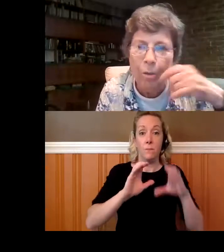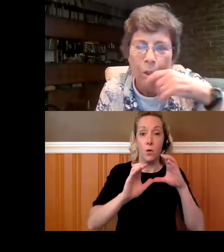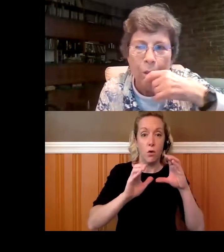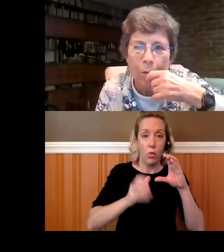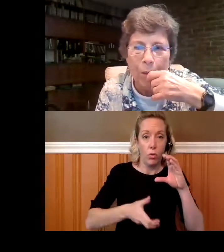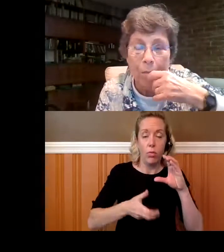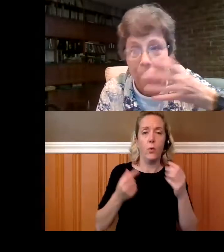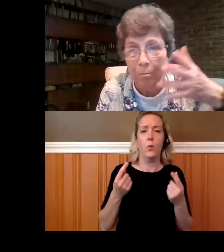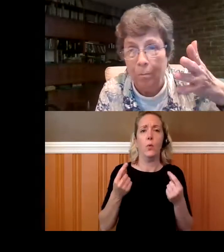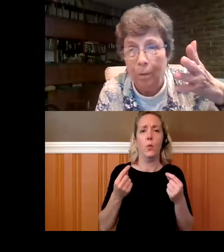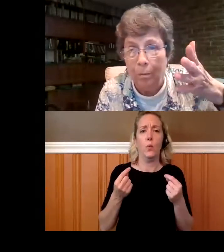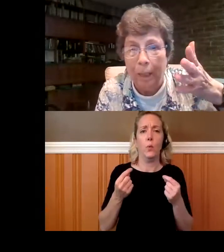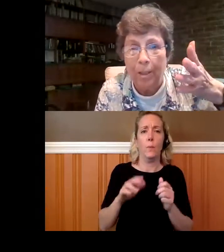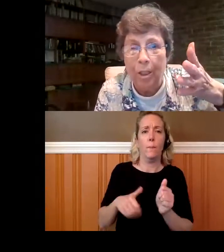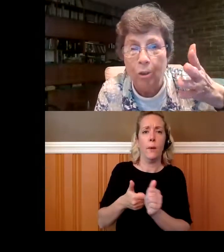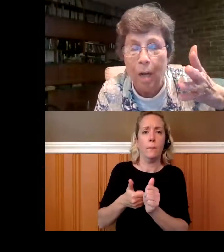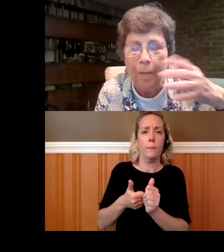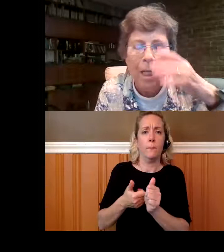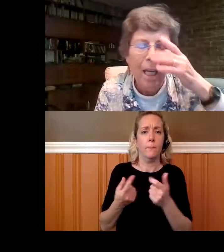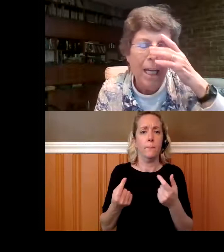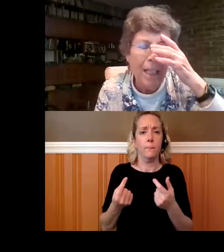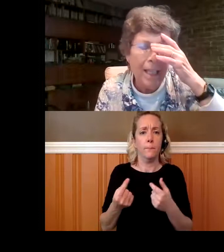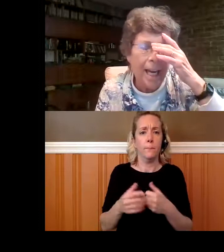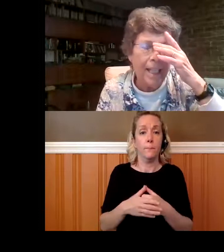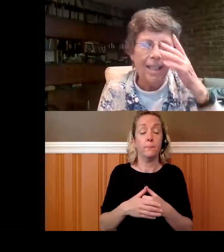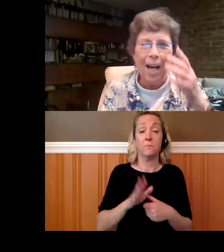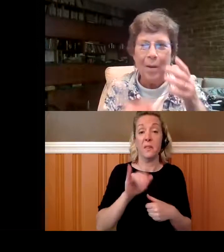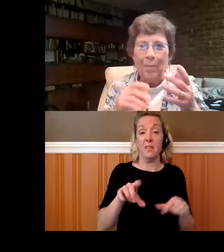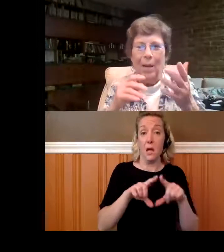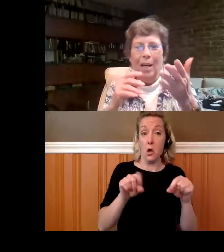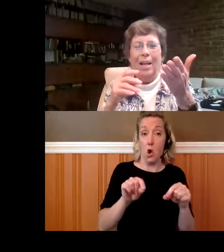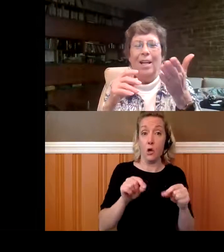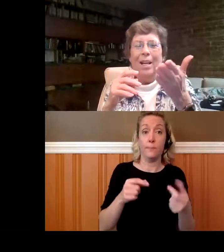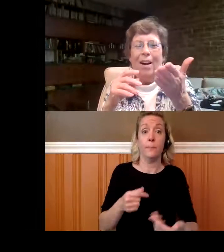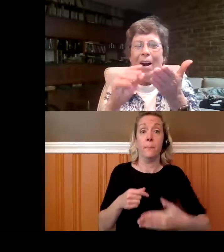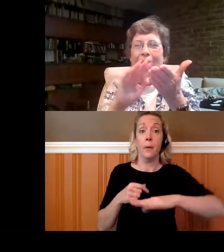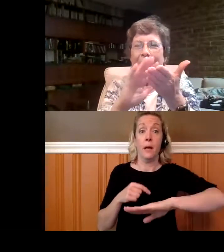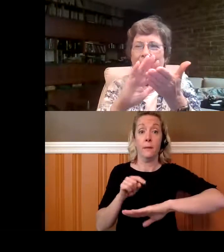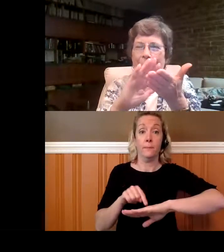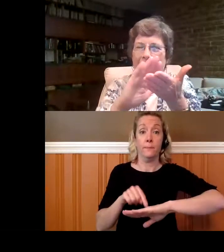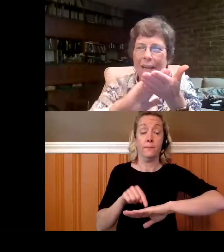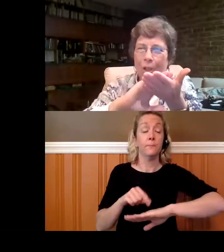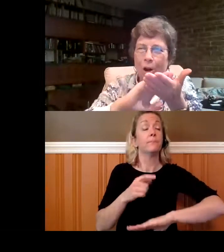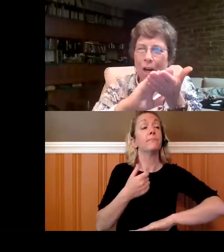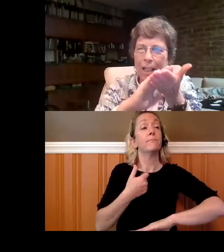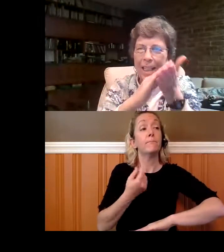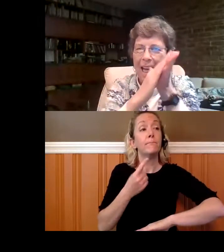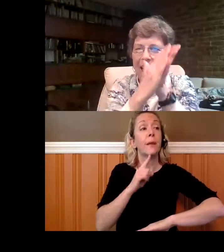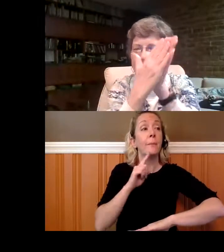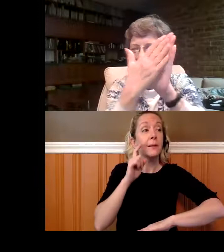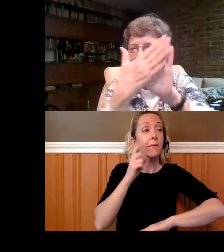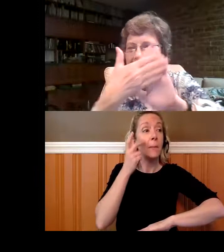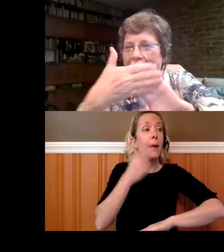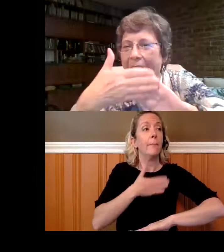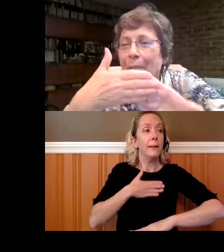In this case, on the back of the card, it says, I'm deaf and blind. Please read the other